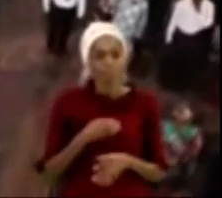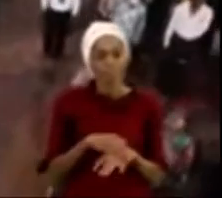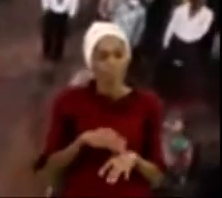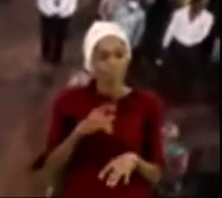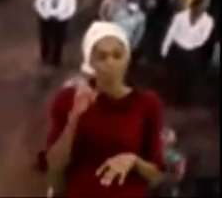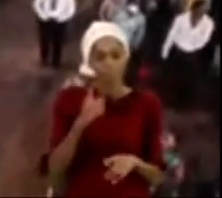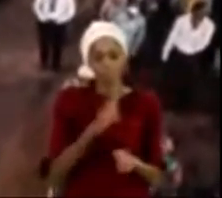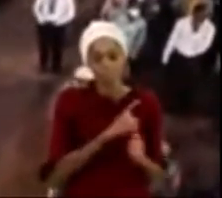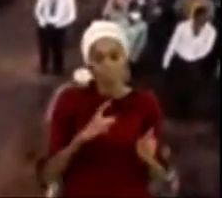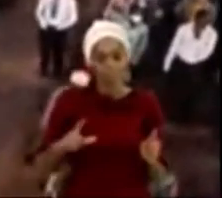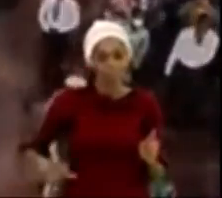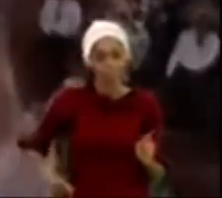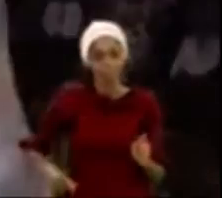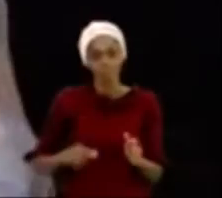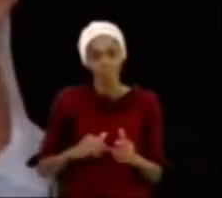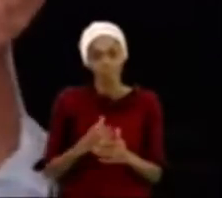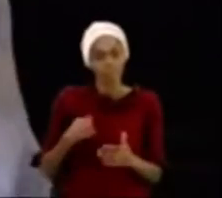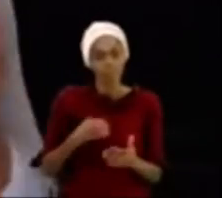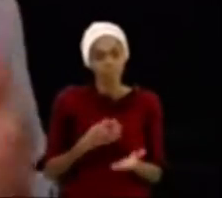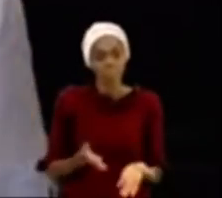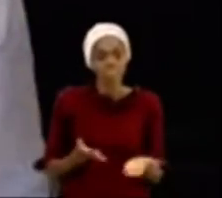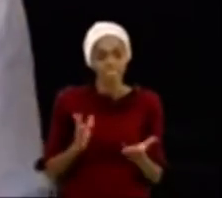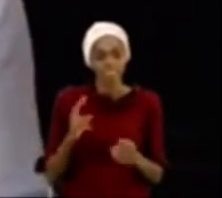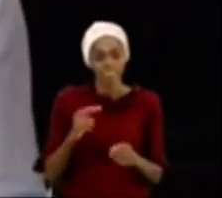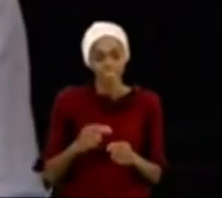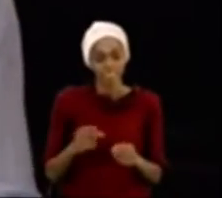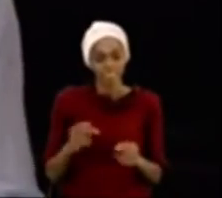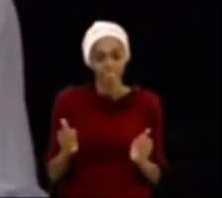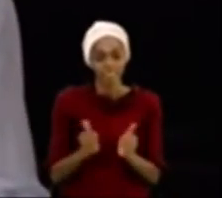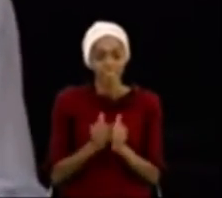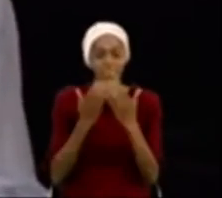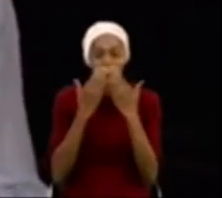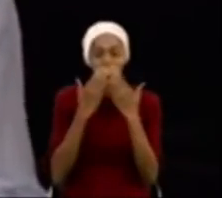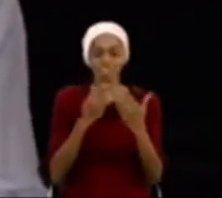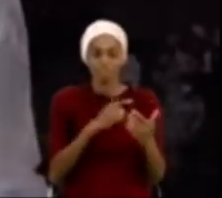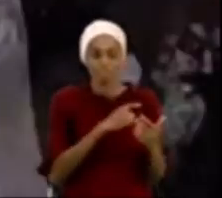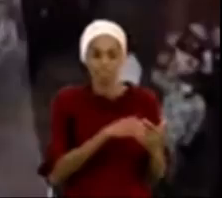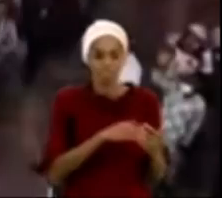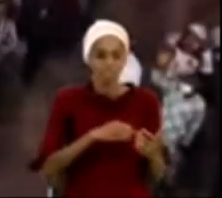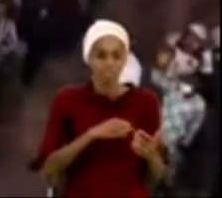the joyful sound of grateful hearts. We're thankful and grateful to you, God.